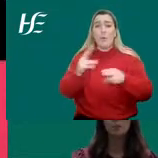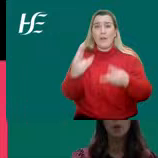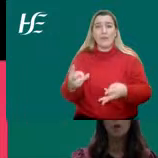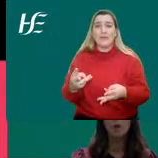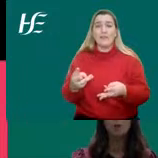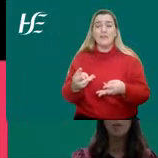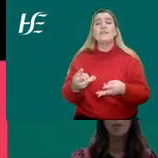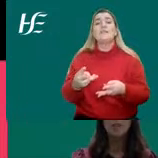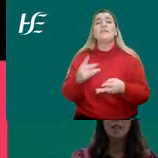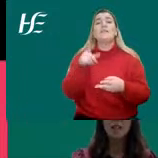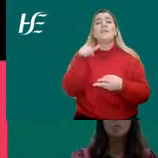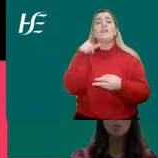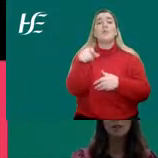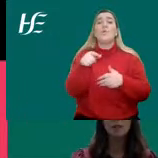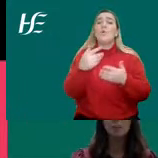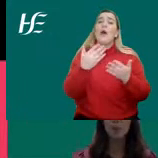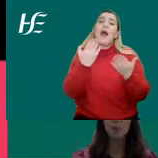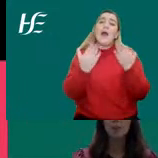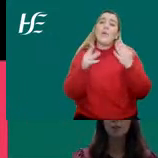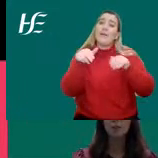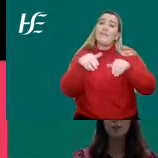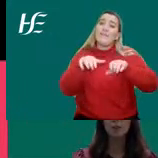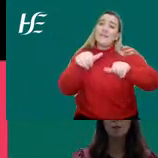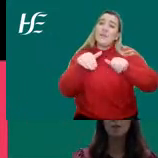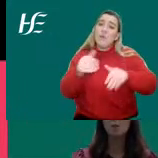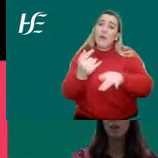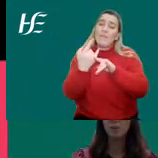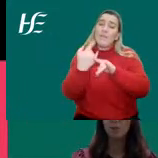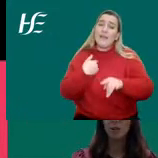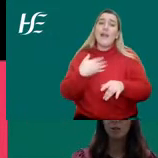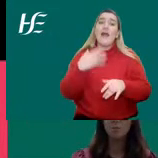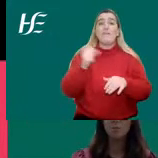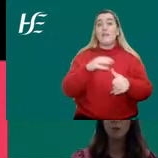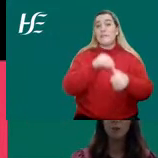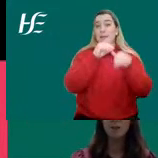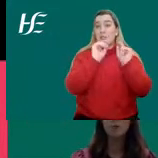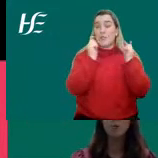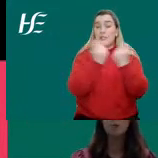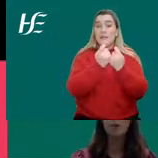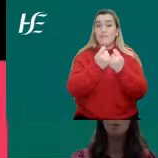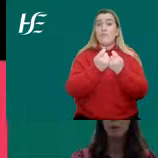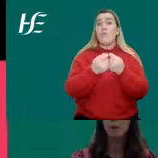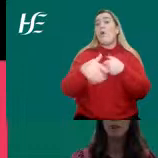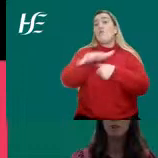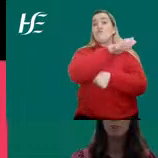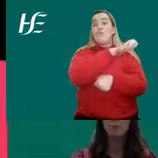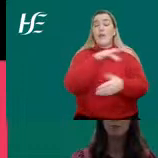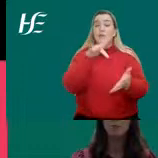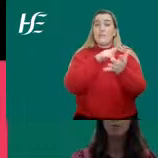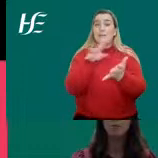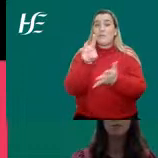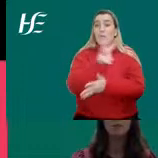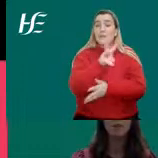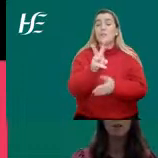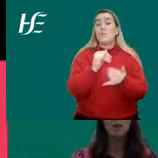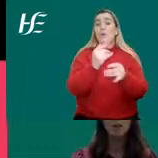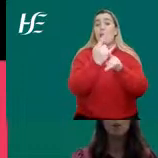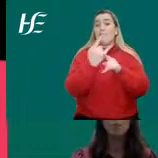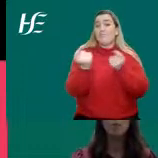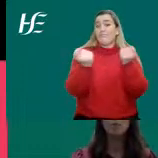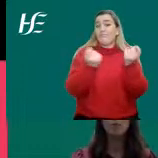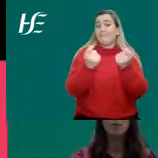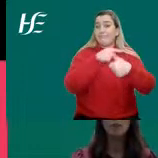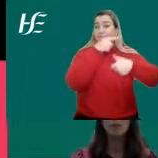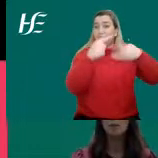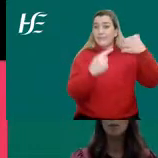do? Well, we have a team of clinical specialist physiotherapists located throughout the Midwest who can help manage these symptoms. You